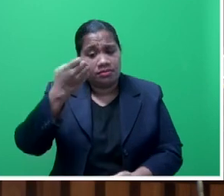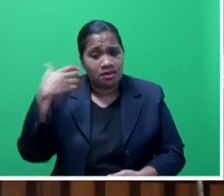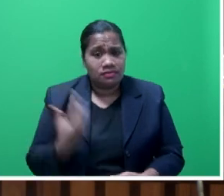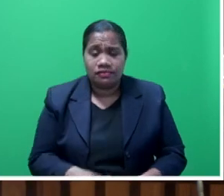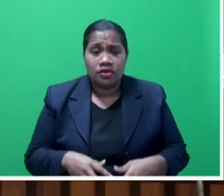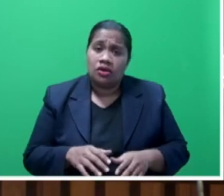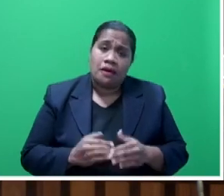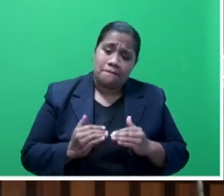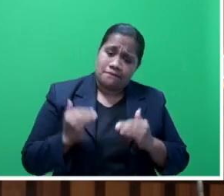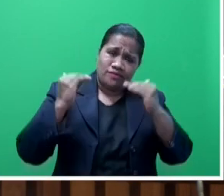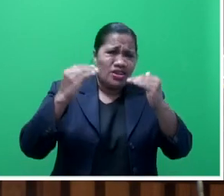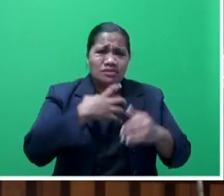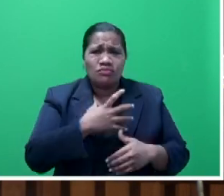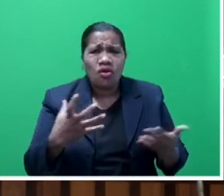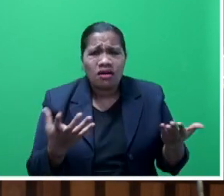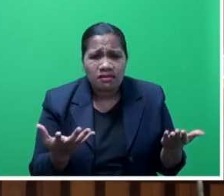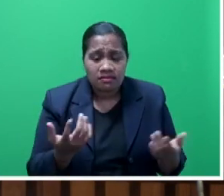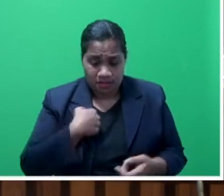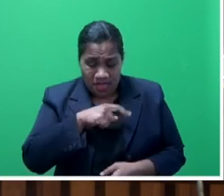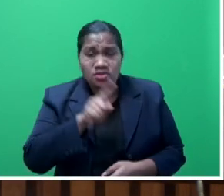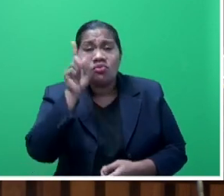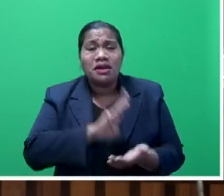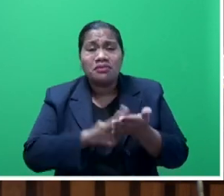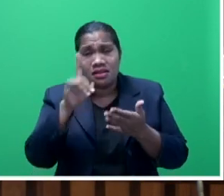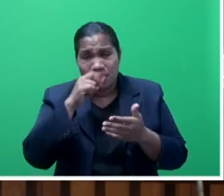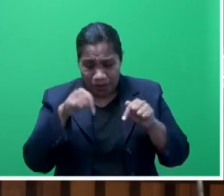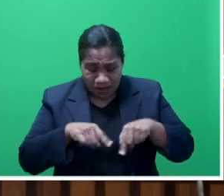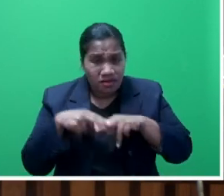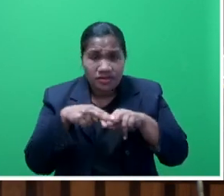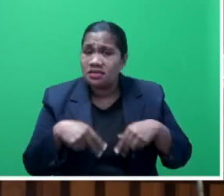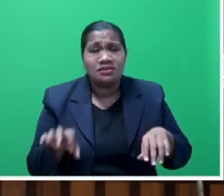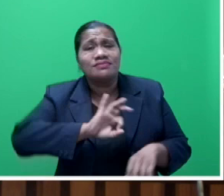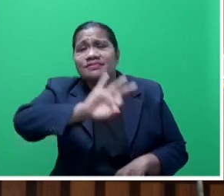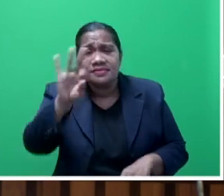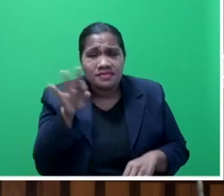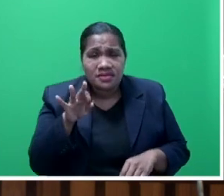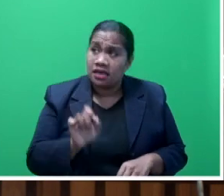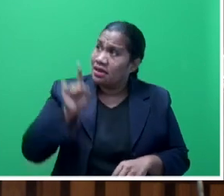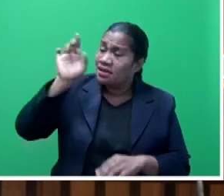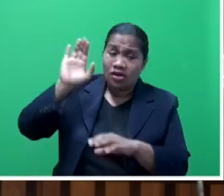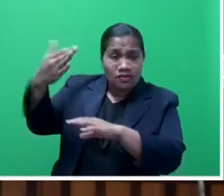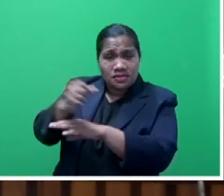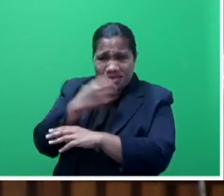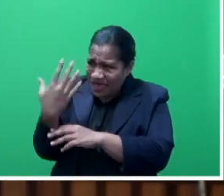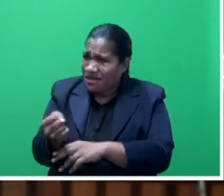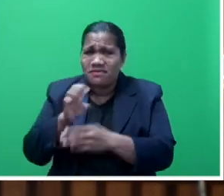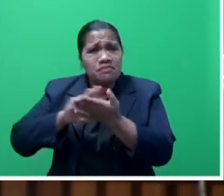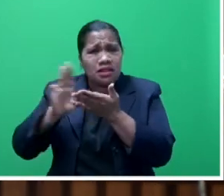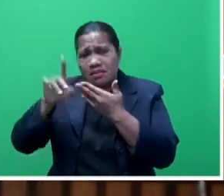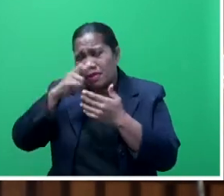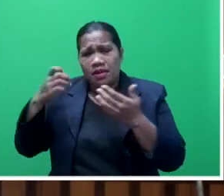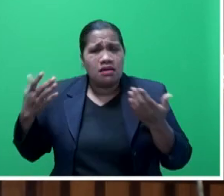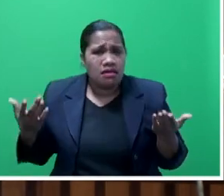We don't even have 1 million people. They have millions of people. We don't even have millions of people around the corner from